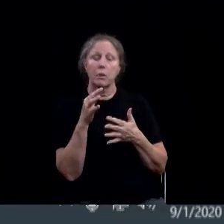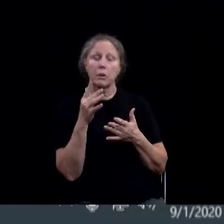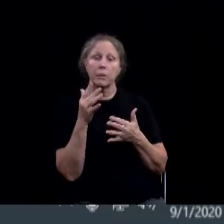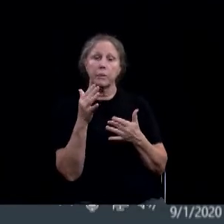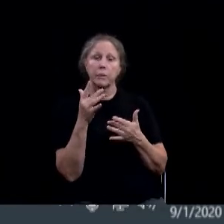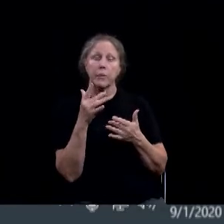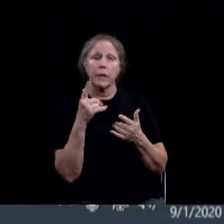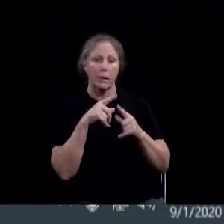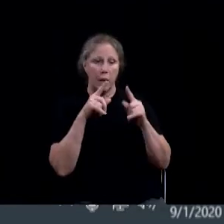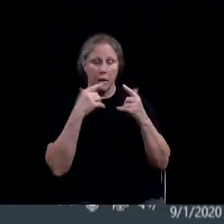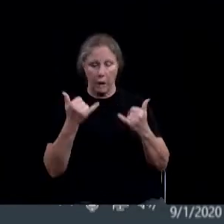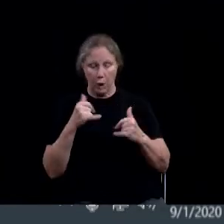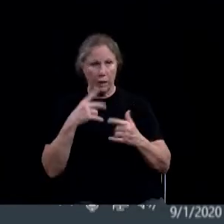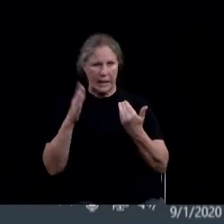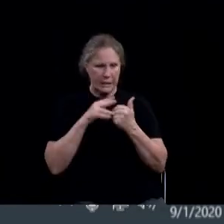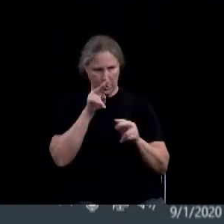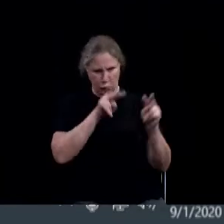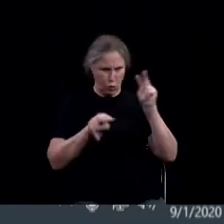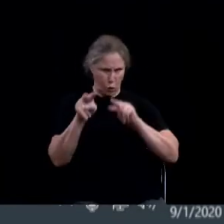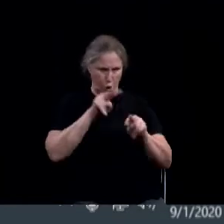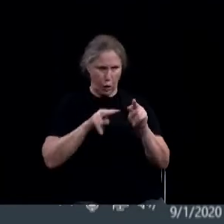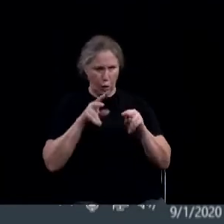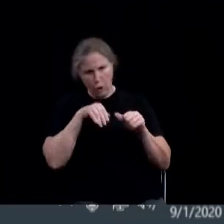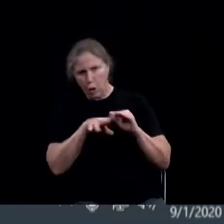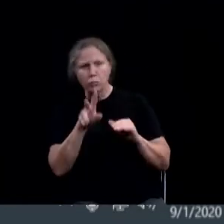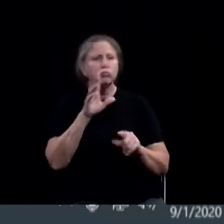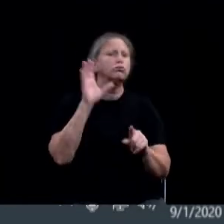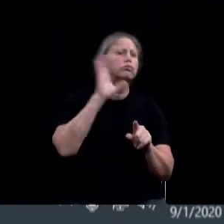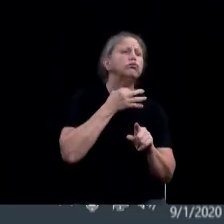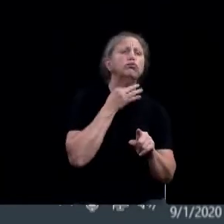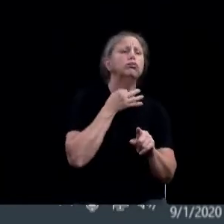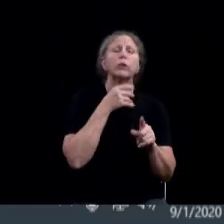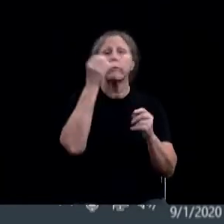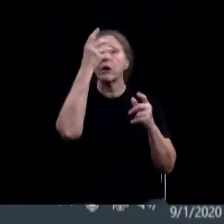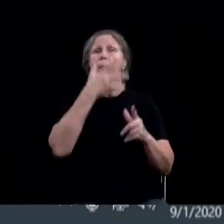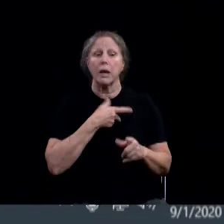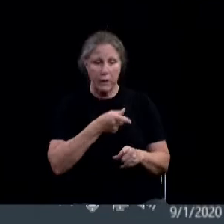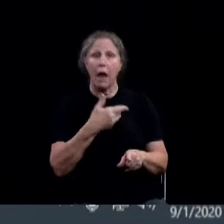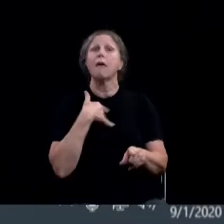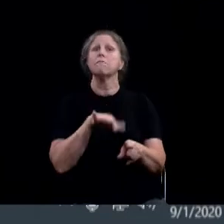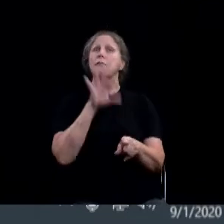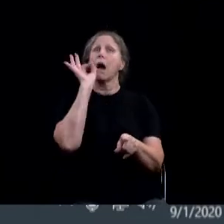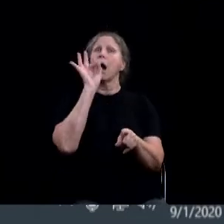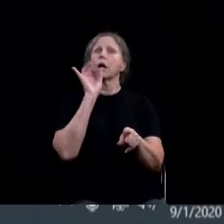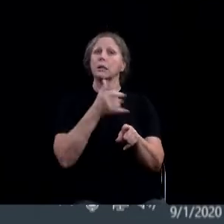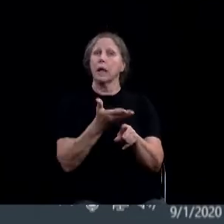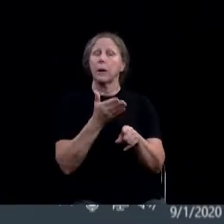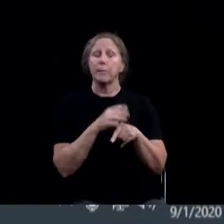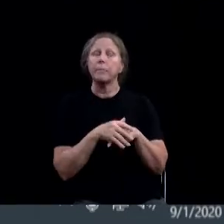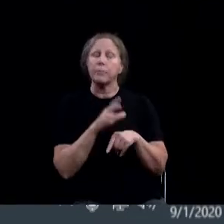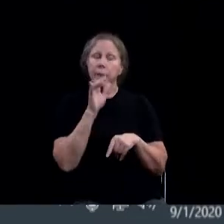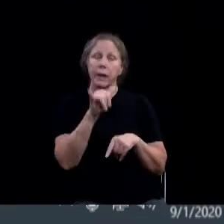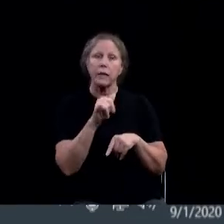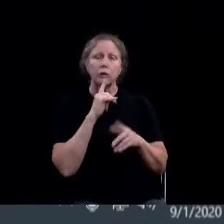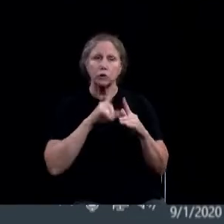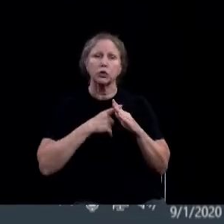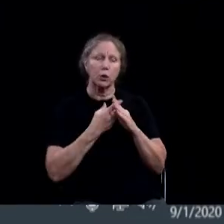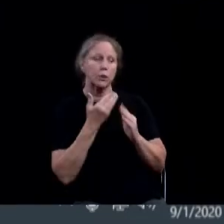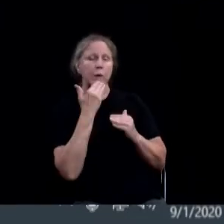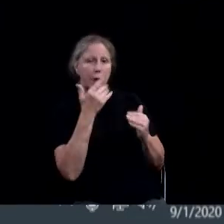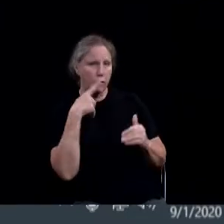go and find necessary information. That's to start. So thank you guys for the work you've done in putting those together.